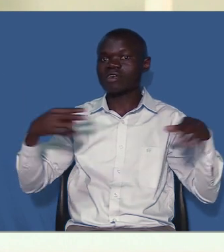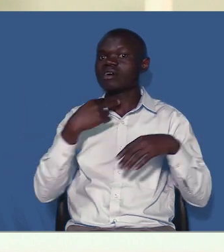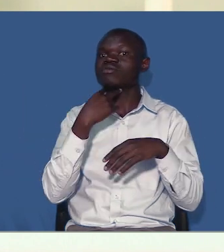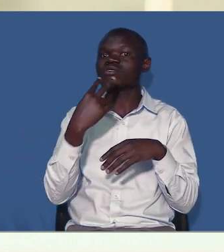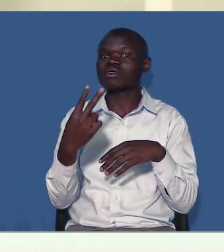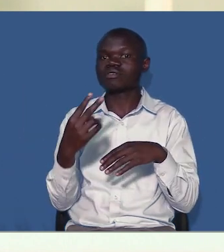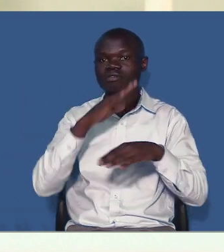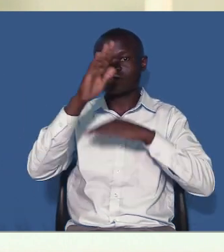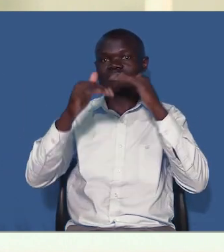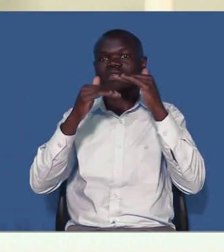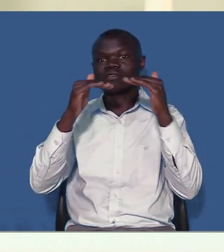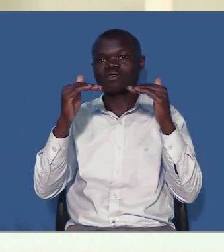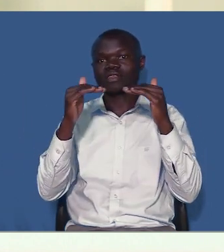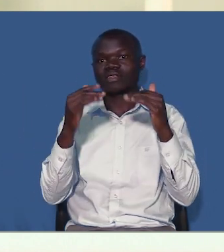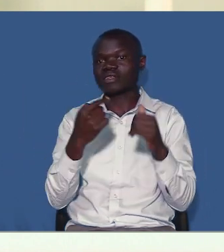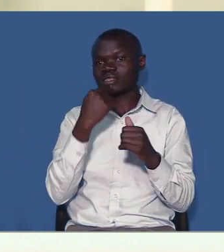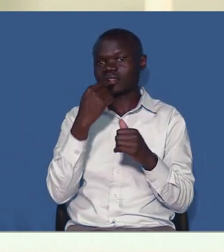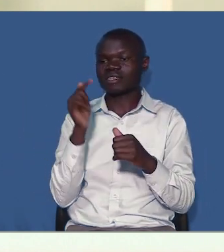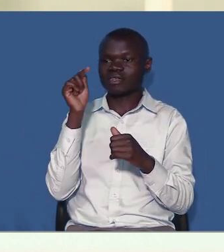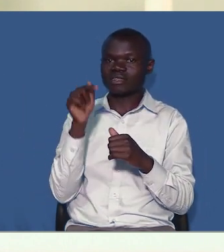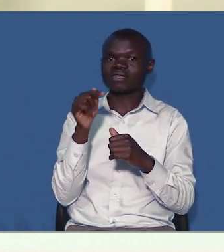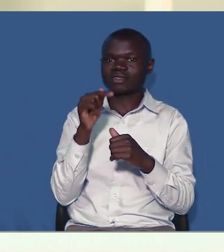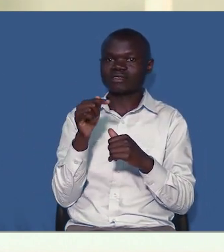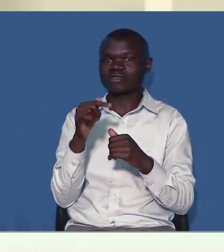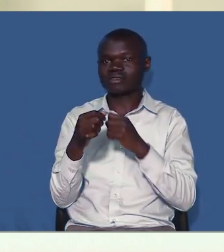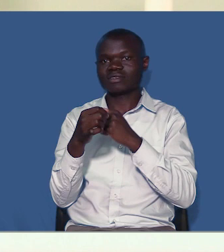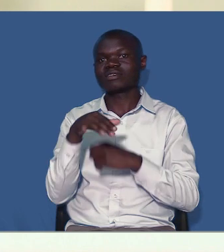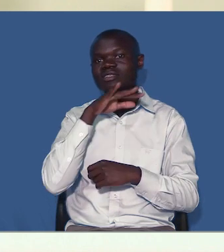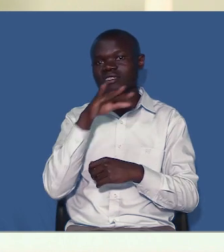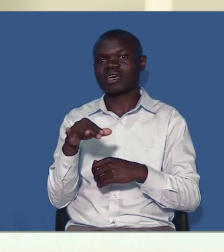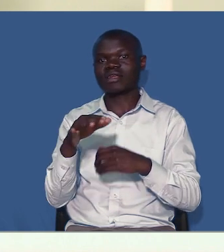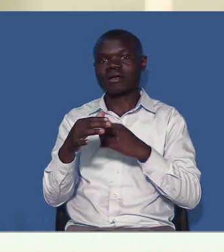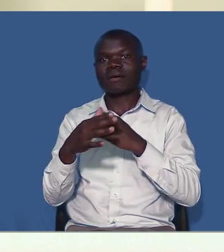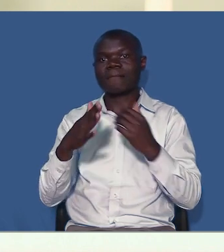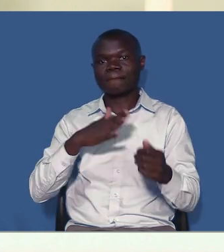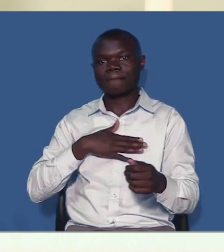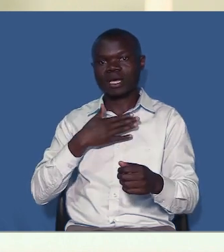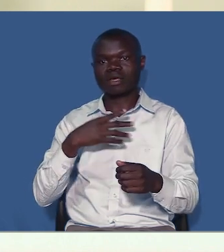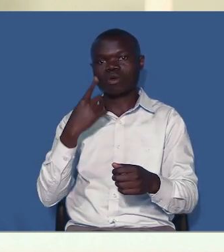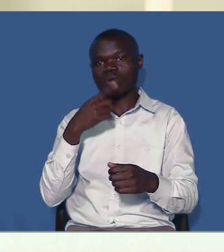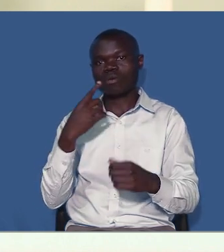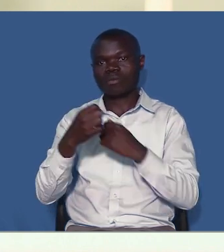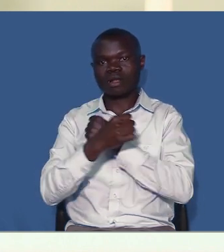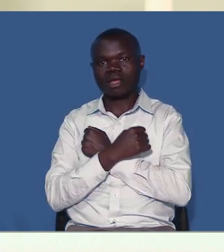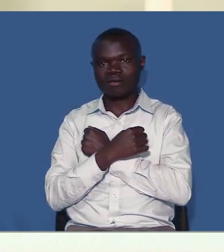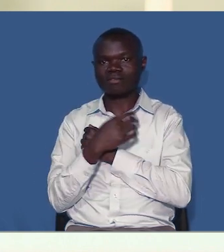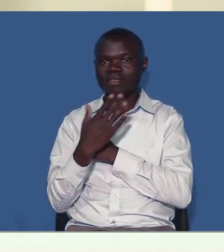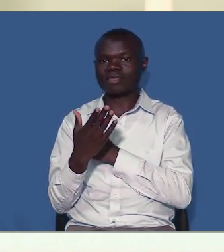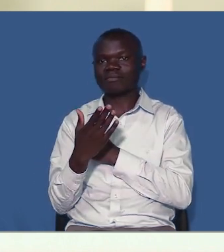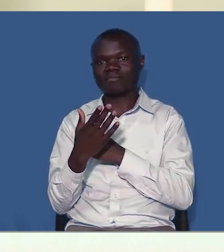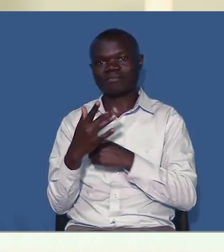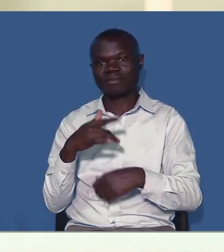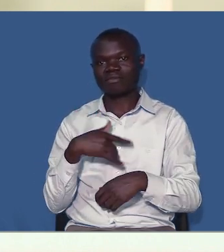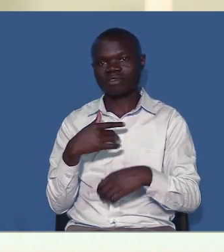said, "This is my Son, whom I love. With him I am well pleased." We are going to